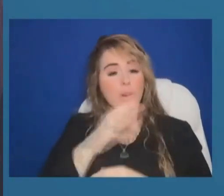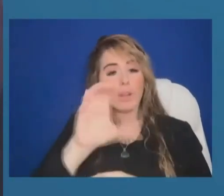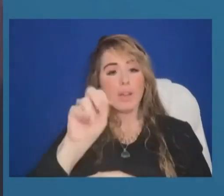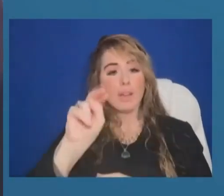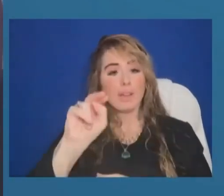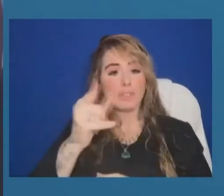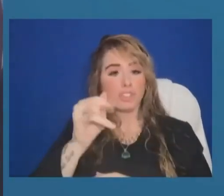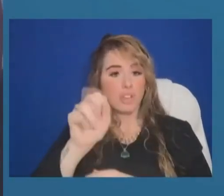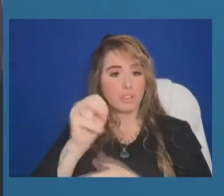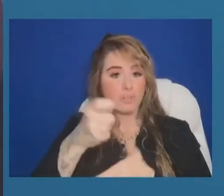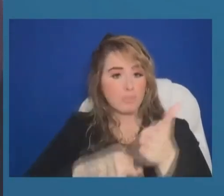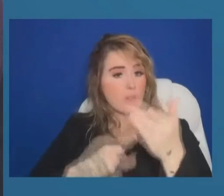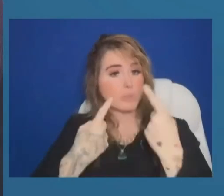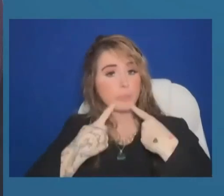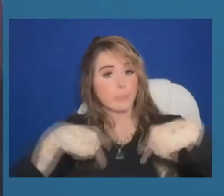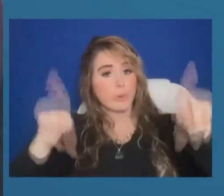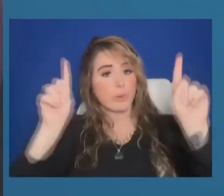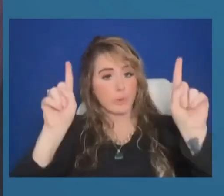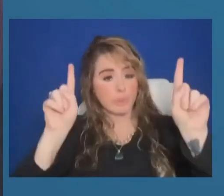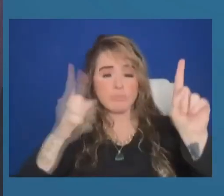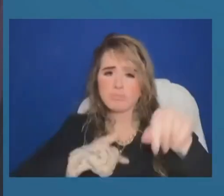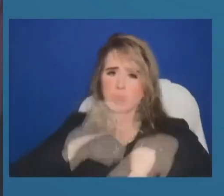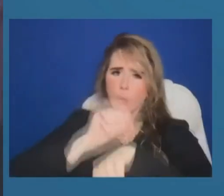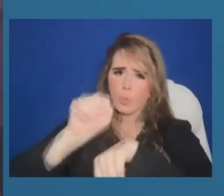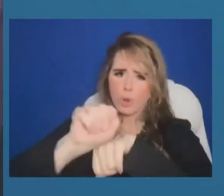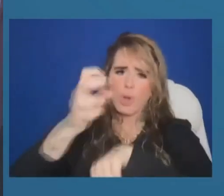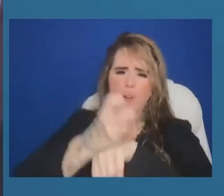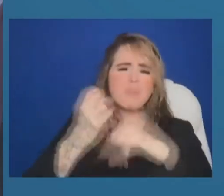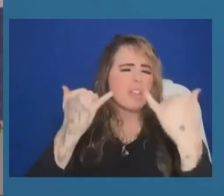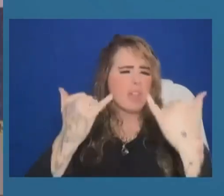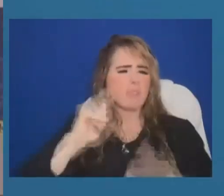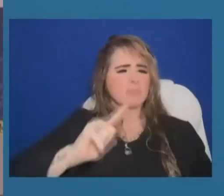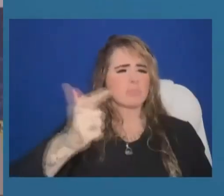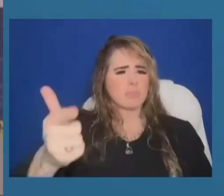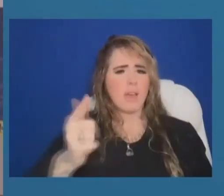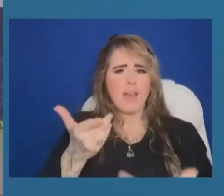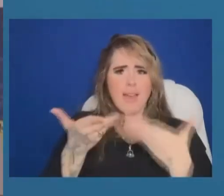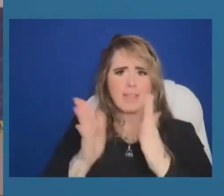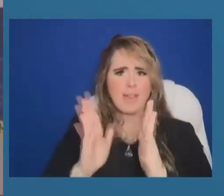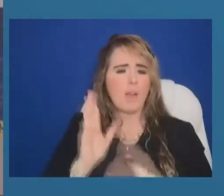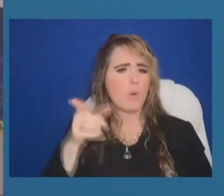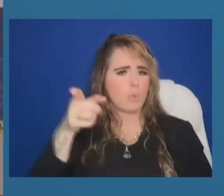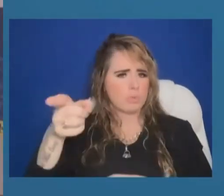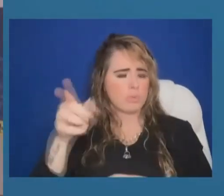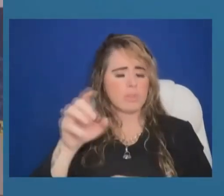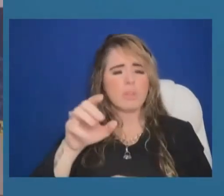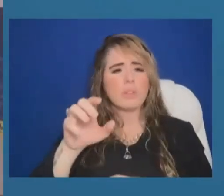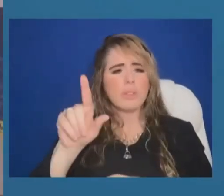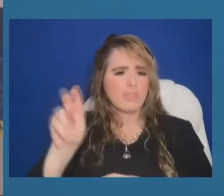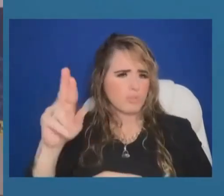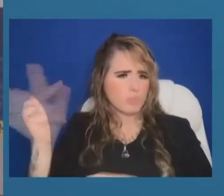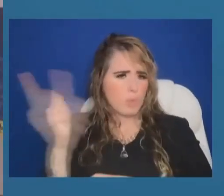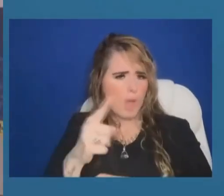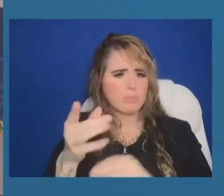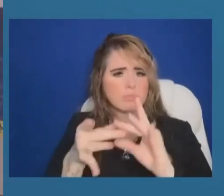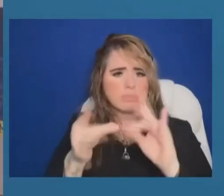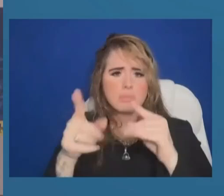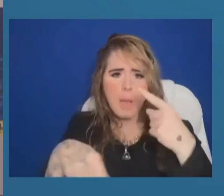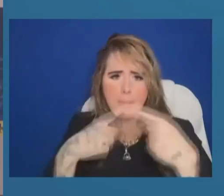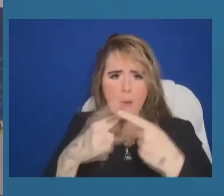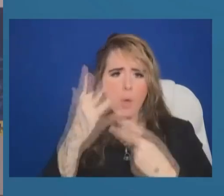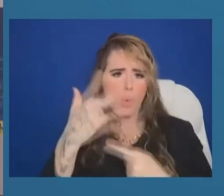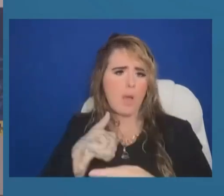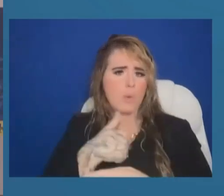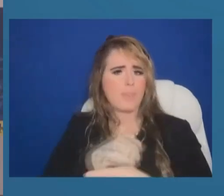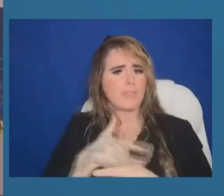someone who's worked so hard, I want to let Jana Lieber tell you why we believe this program is working and why it's essential. Then we haven't taken any questions, and my counsel can